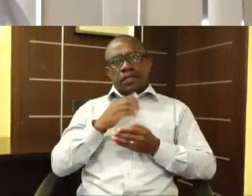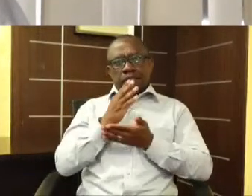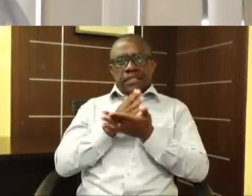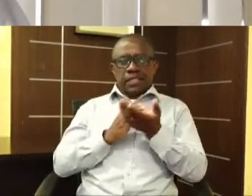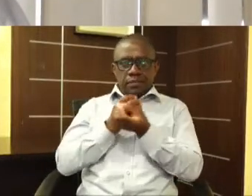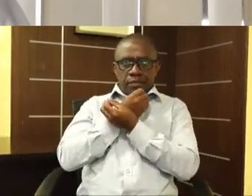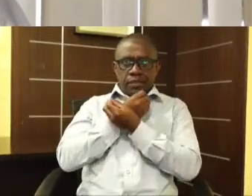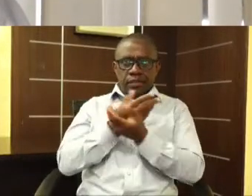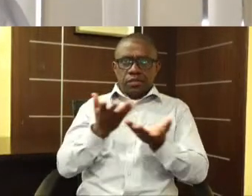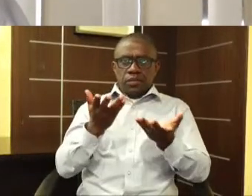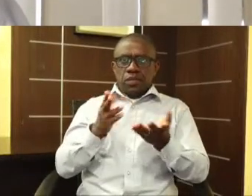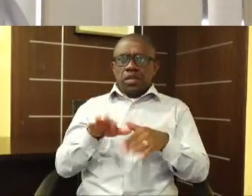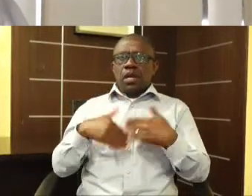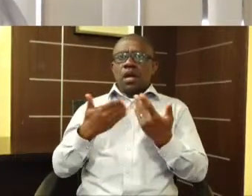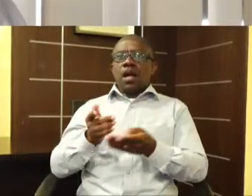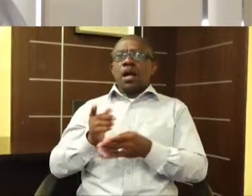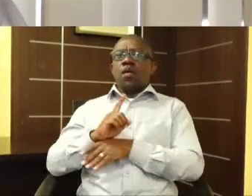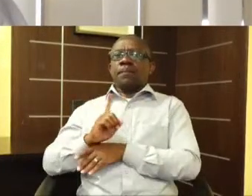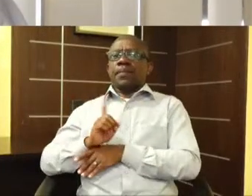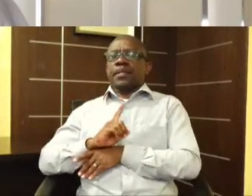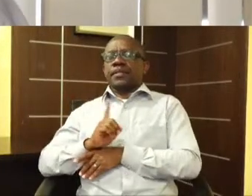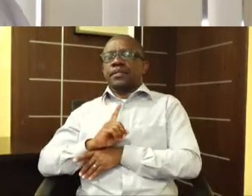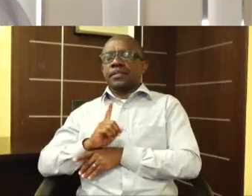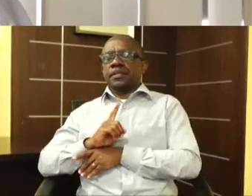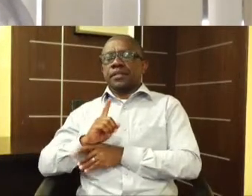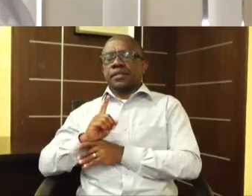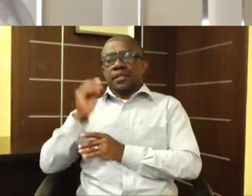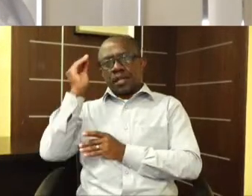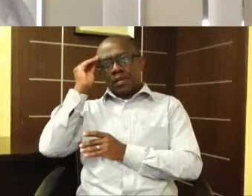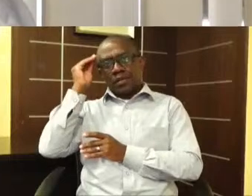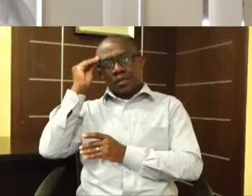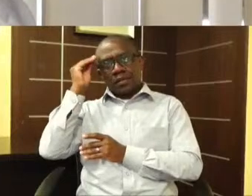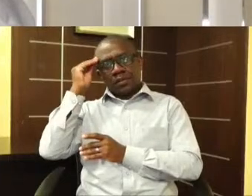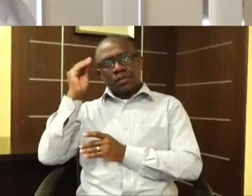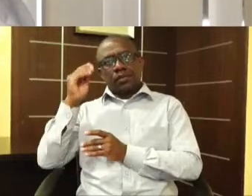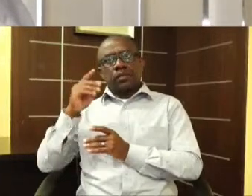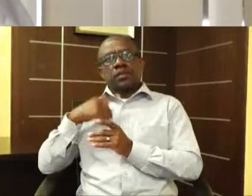into how the Ministry of Education is reaching